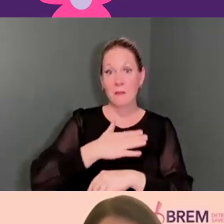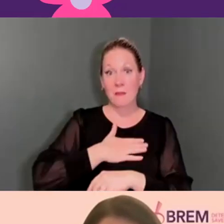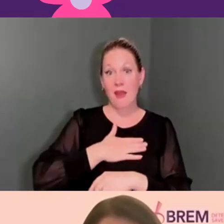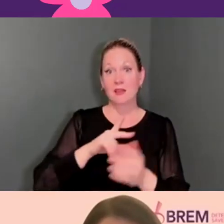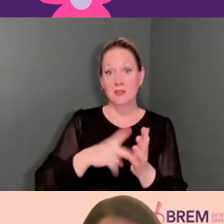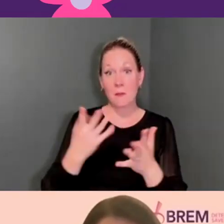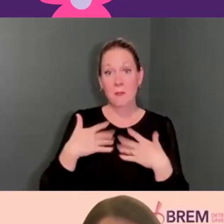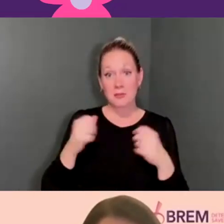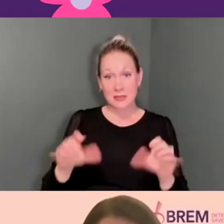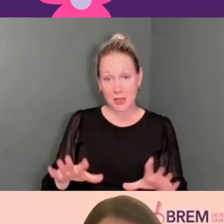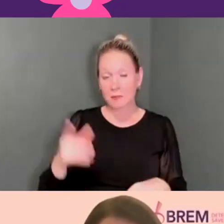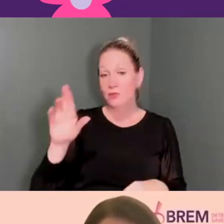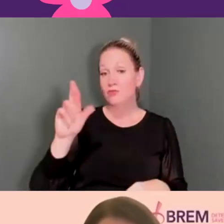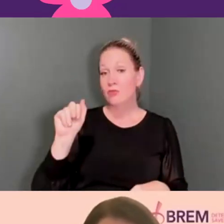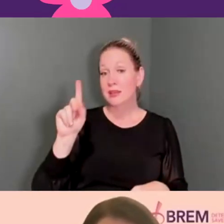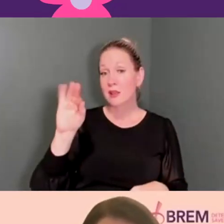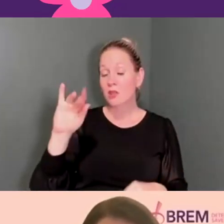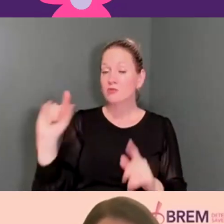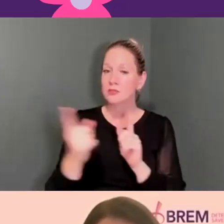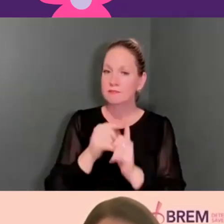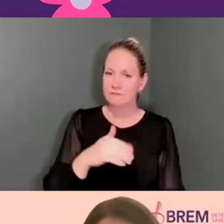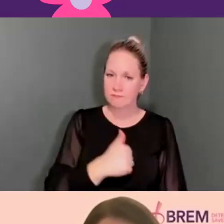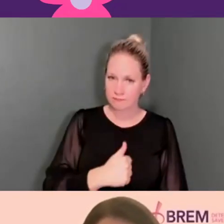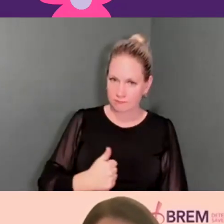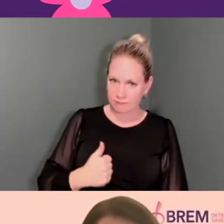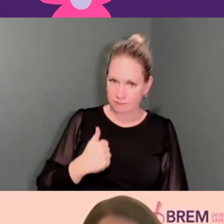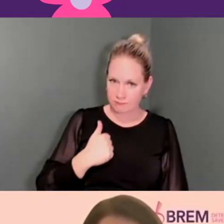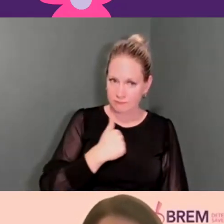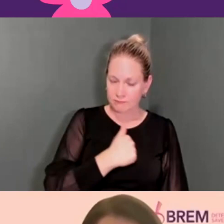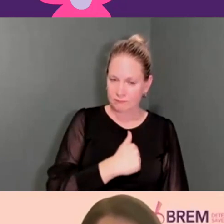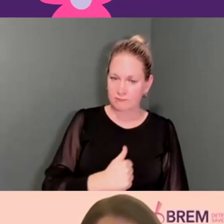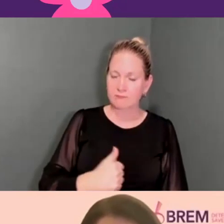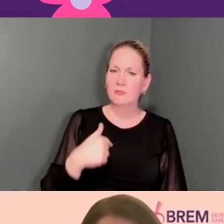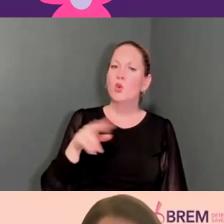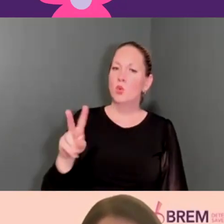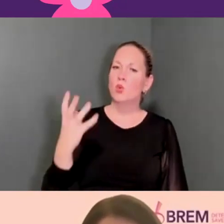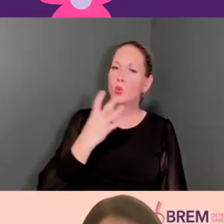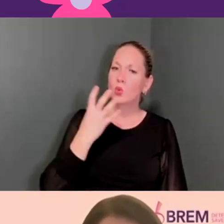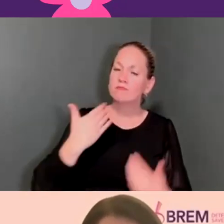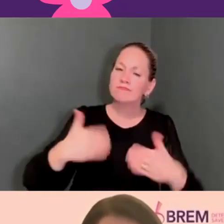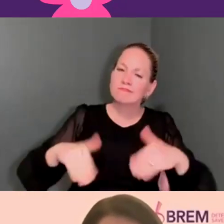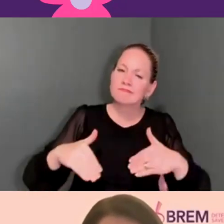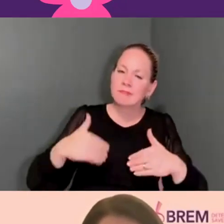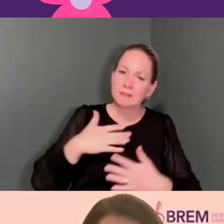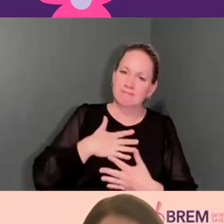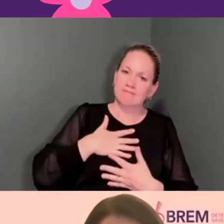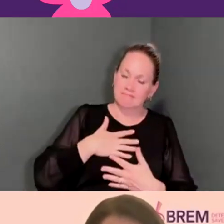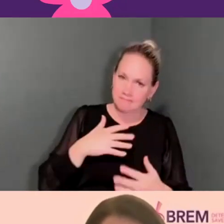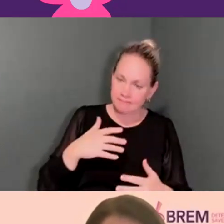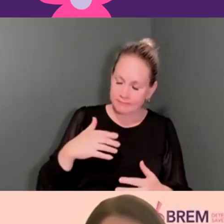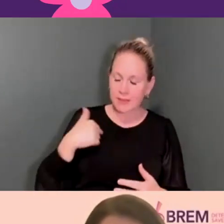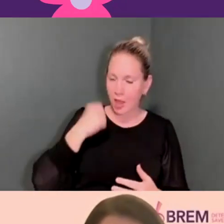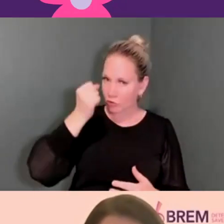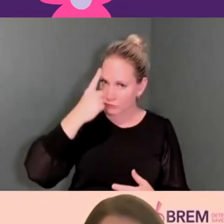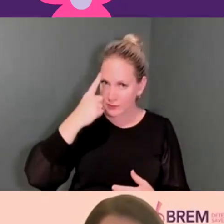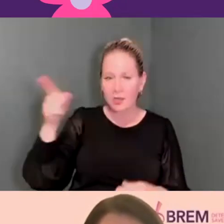that radiologist came in and apologized to me for saying those things to me, which I thought was a very big thing to do. And I understand they're trying to